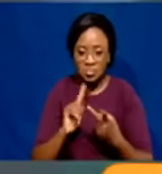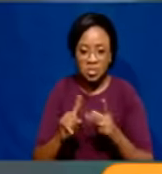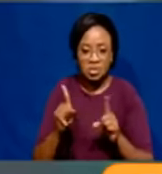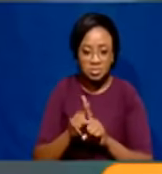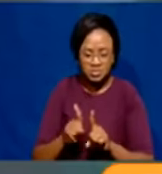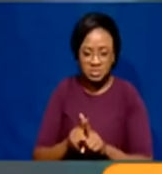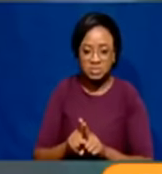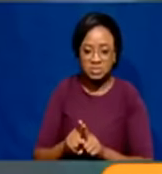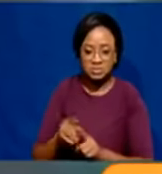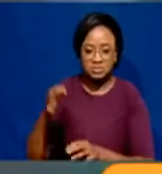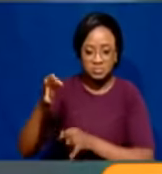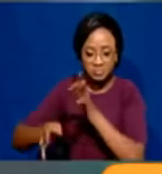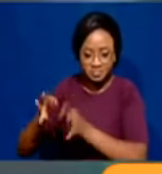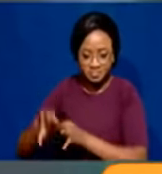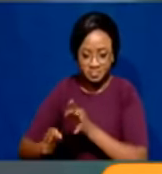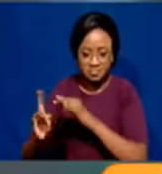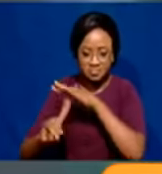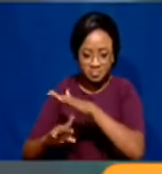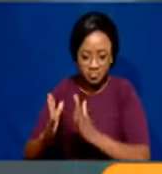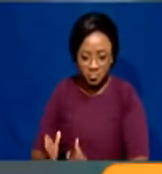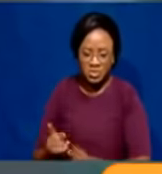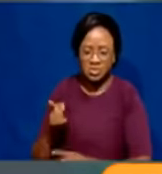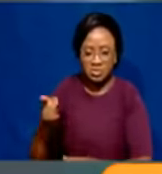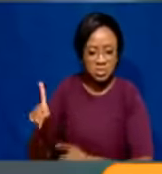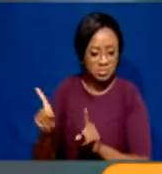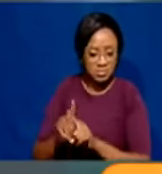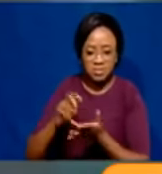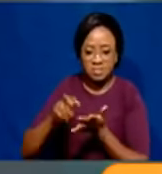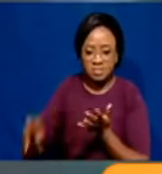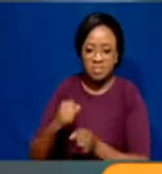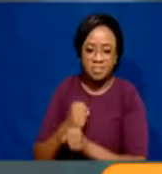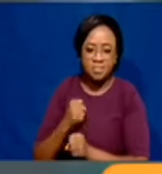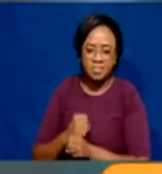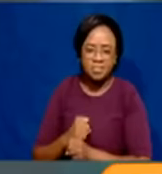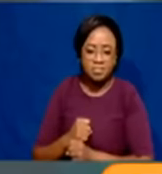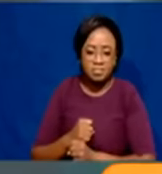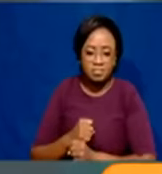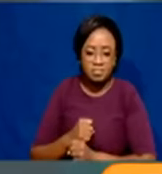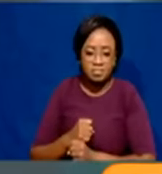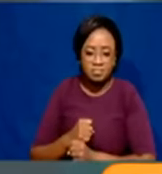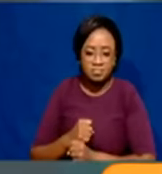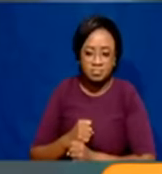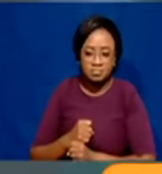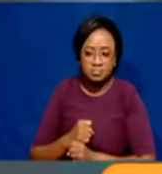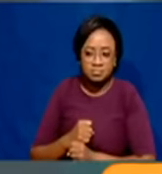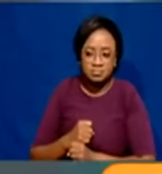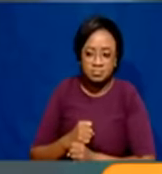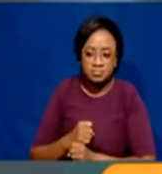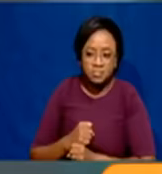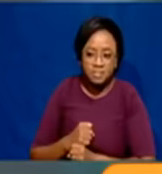Judith Varga, who signed off the clemency, also resigned. And the ramifications went